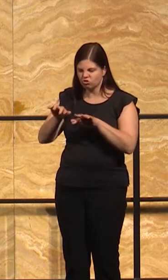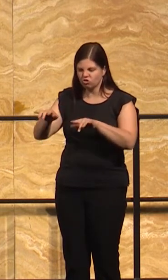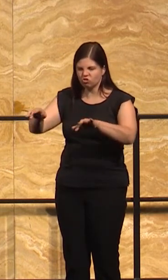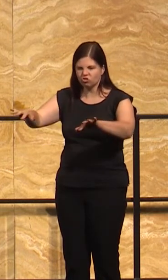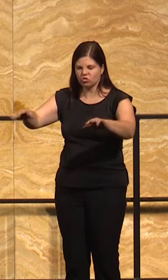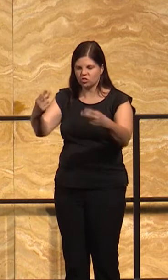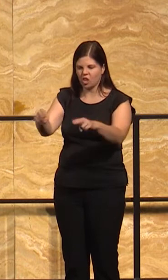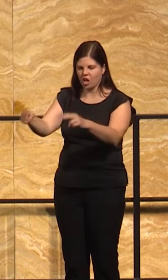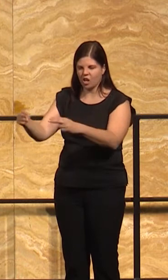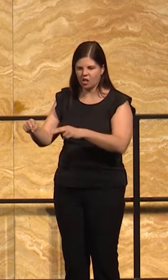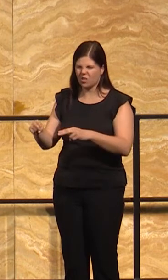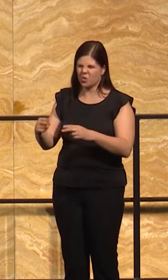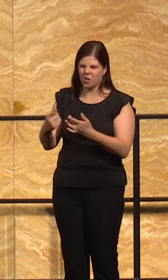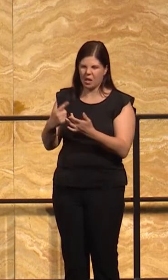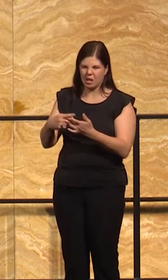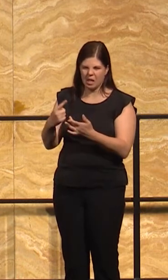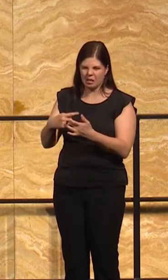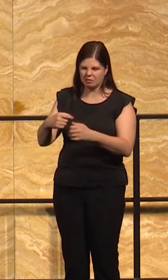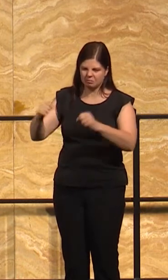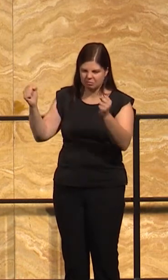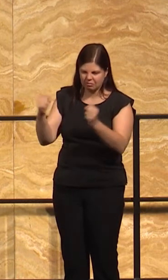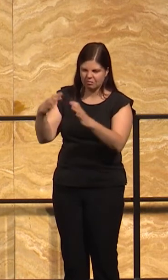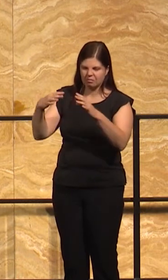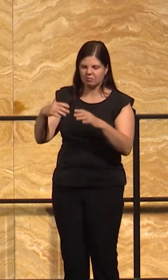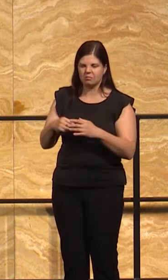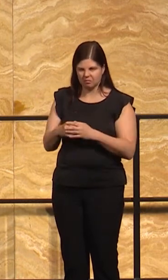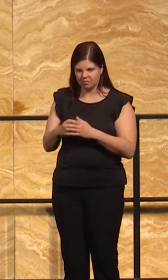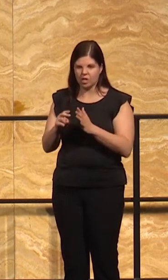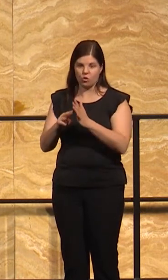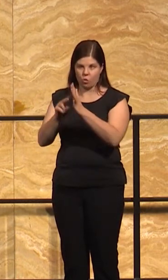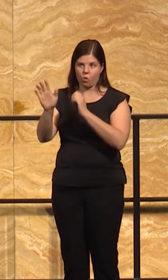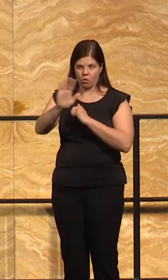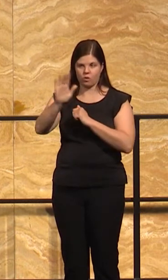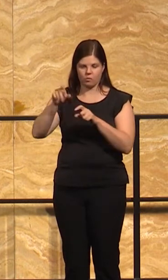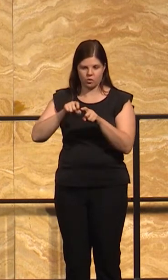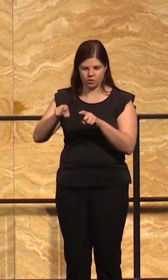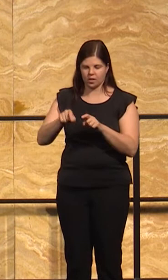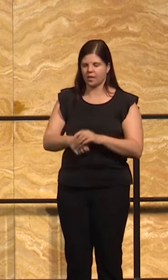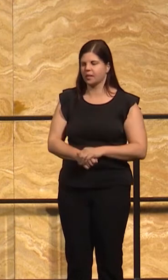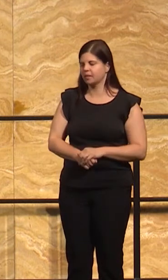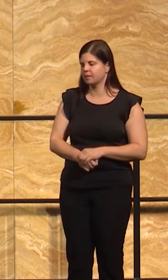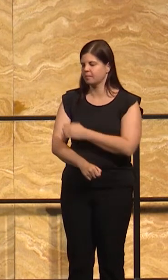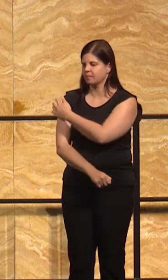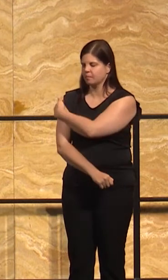on Iranians, on Kurdish in the north. But Iran-Iraq